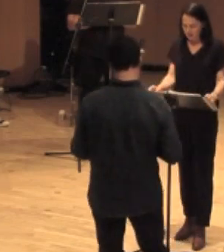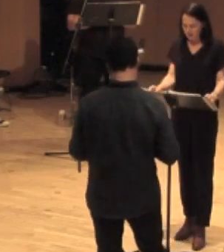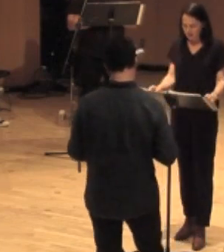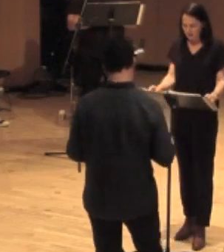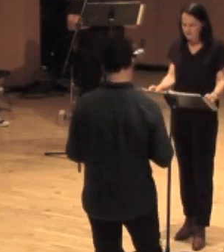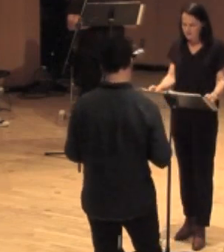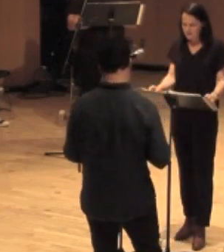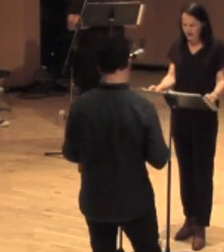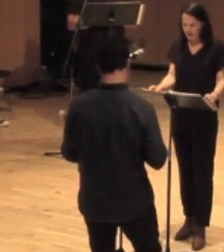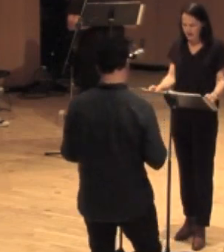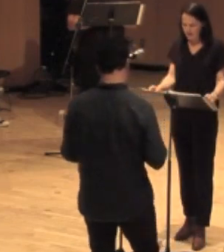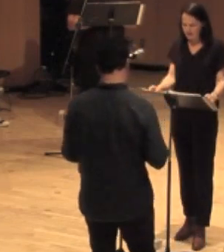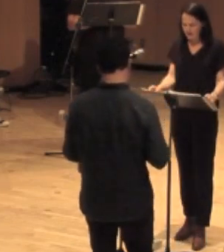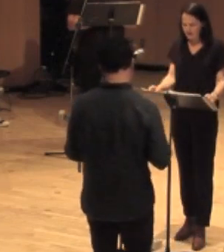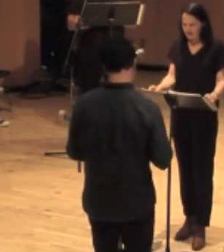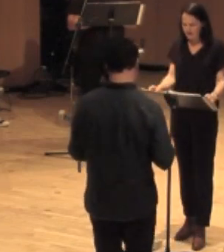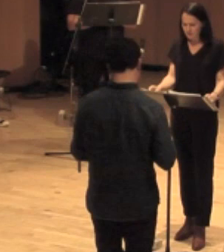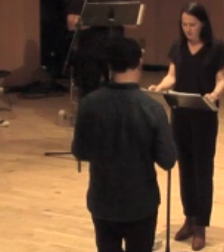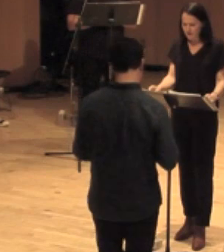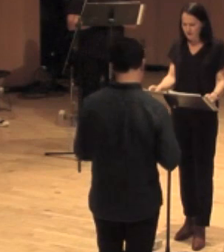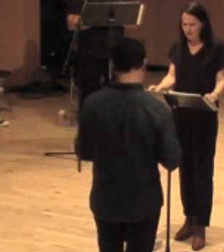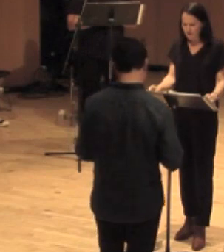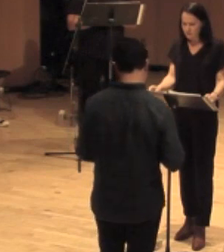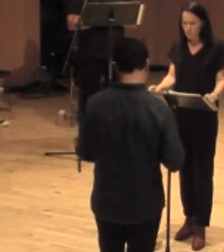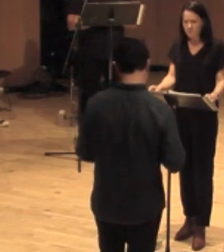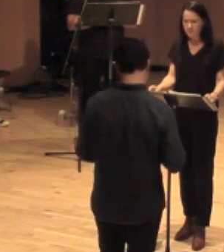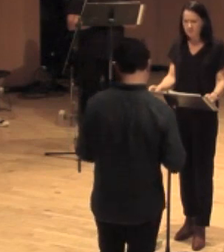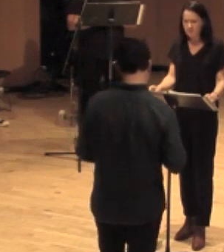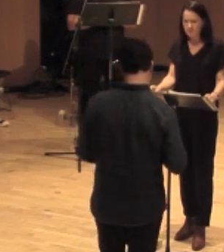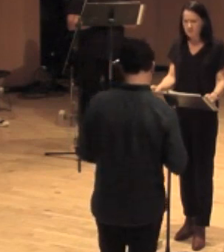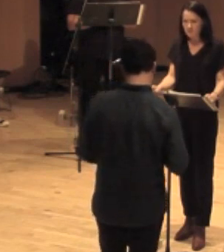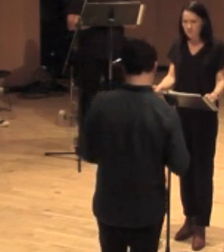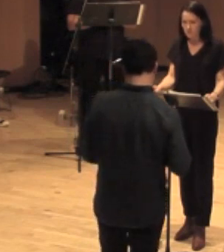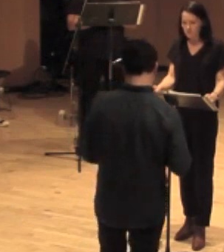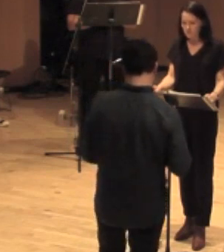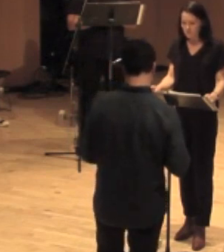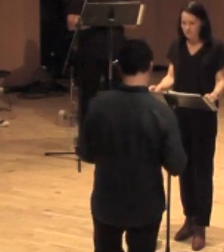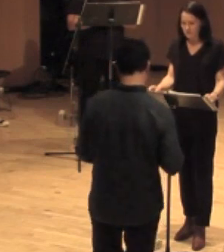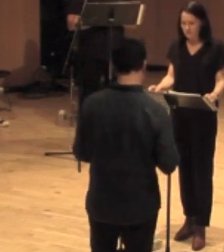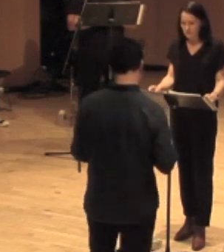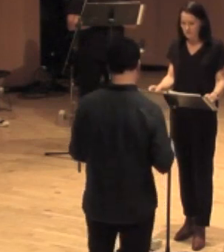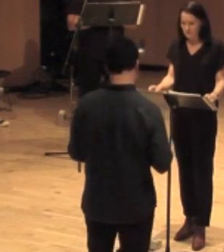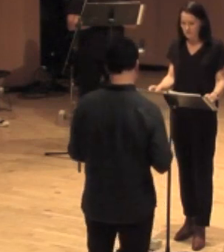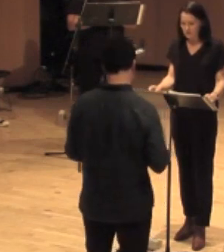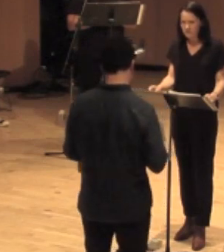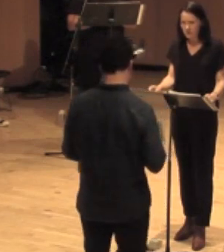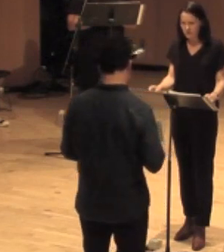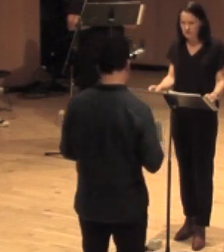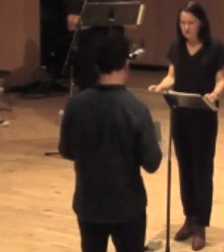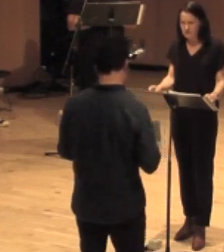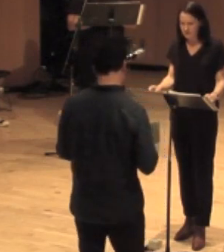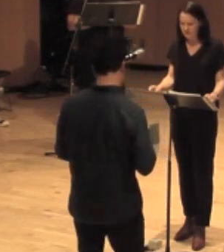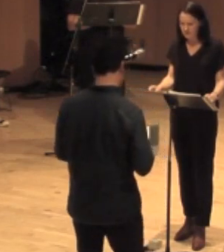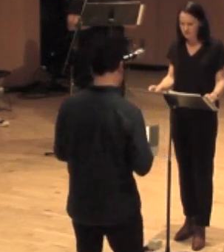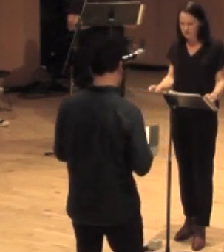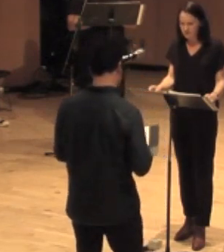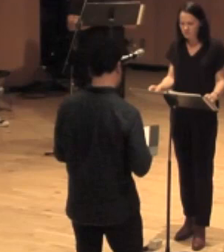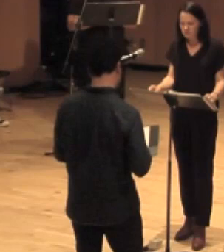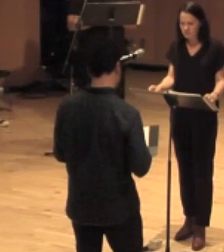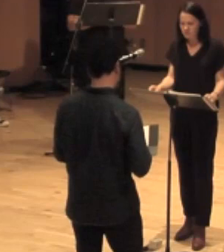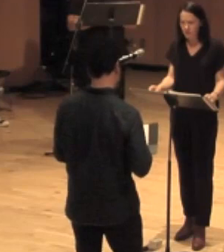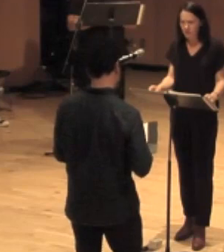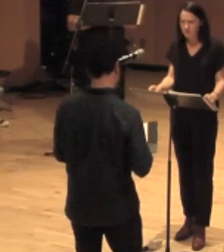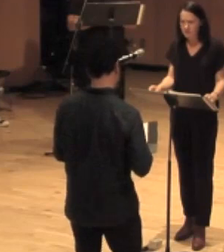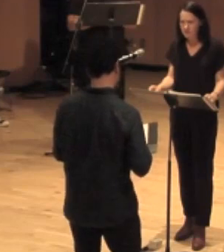there inside that great luminous sleep in the darkness there in the